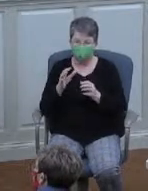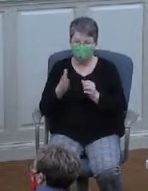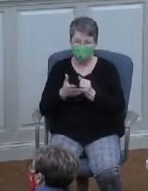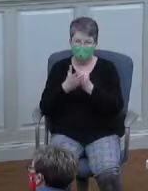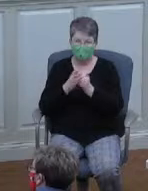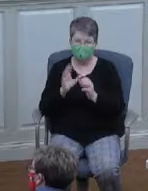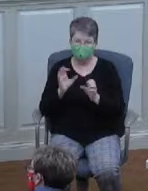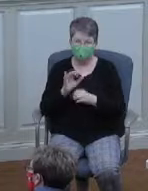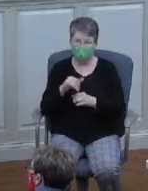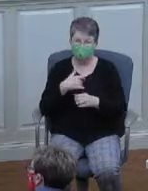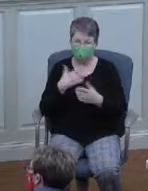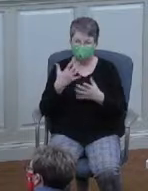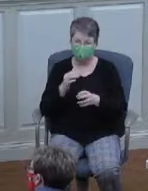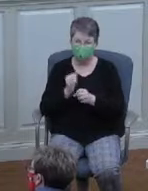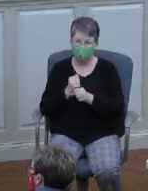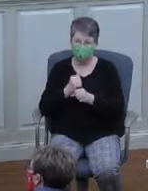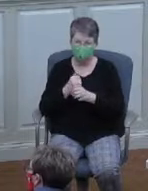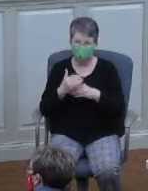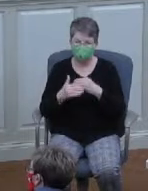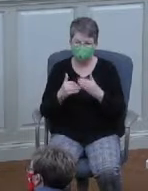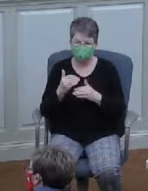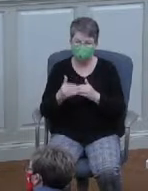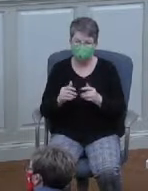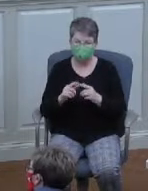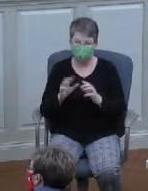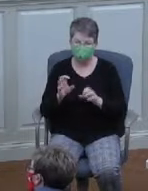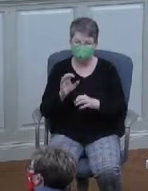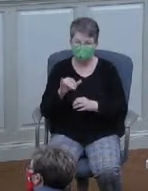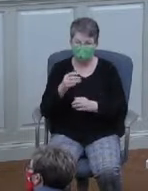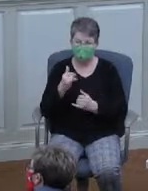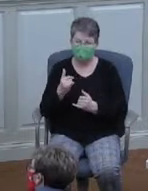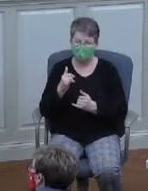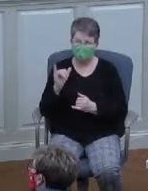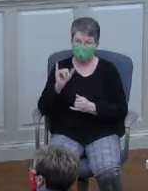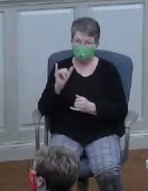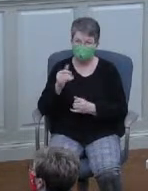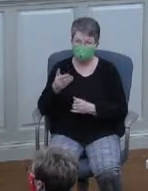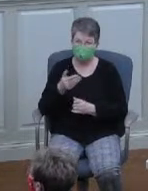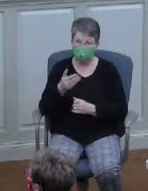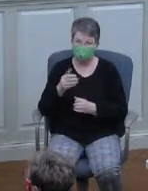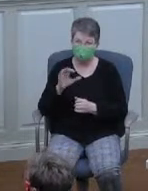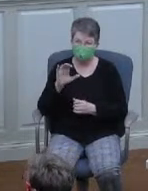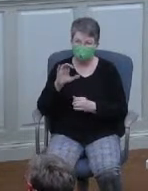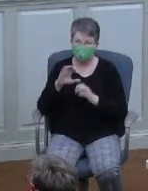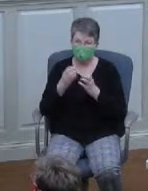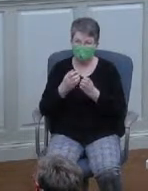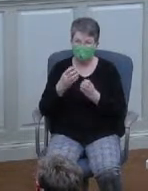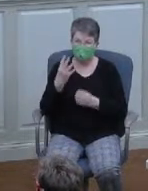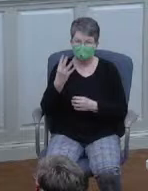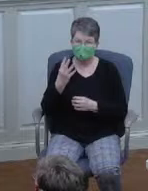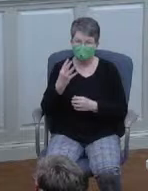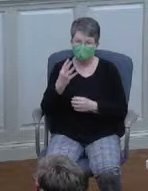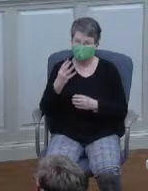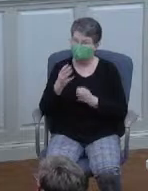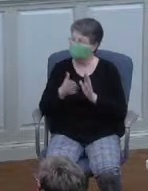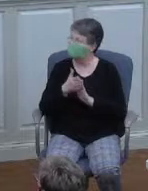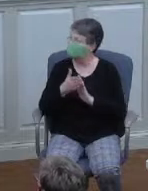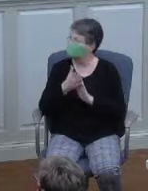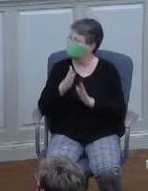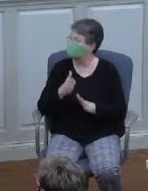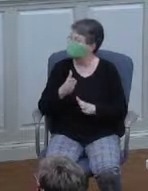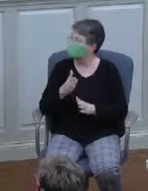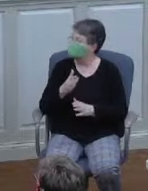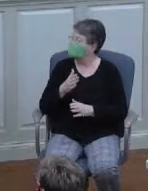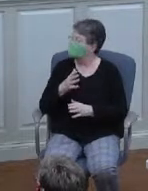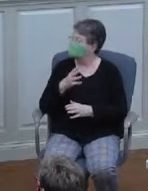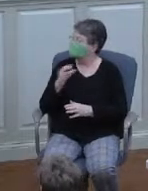some steps in efforts to do that as well. Looking to also hire a Class 4 operator at the water treatment plant and other